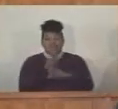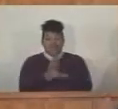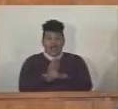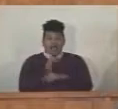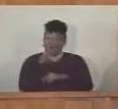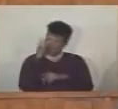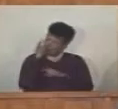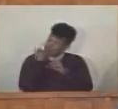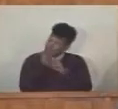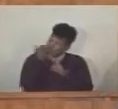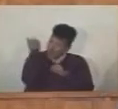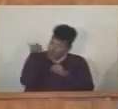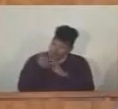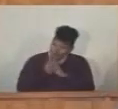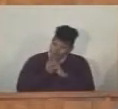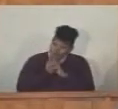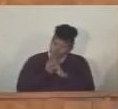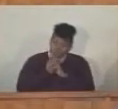ago.